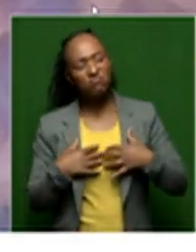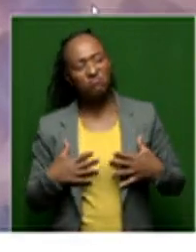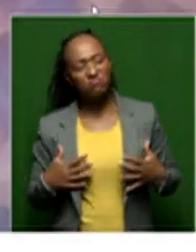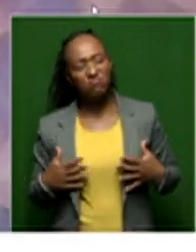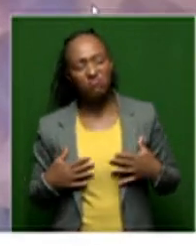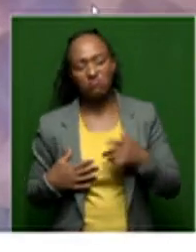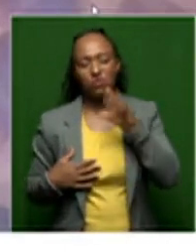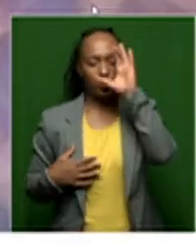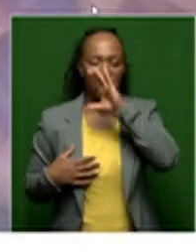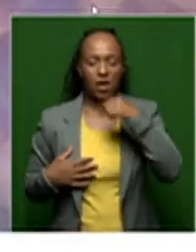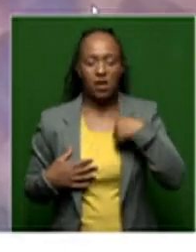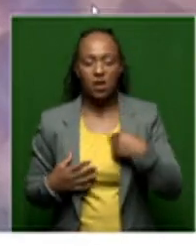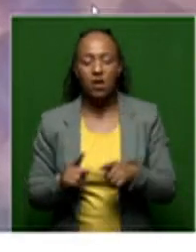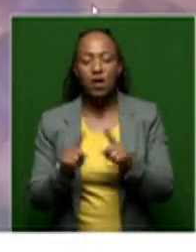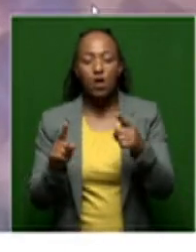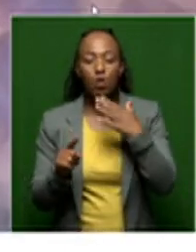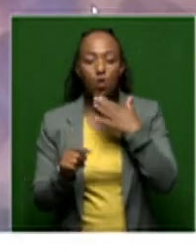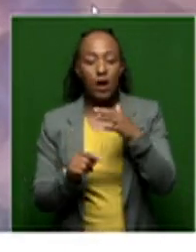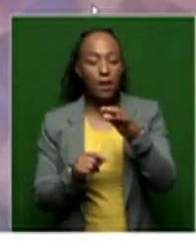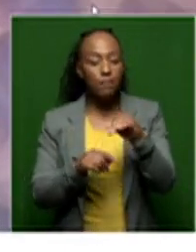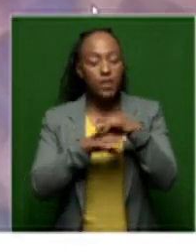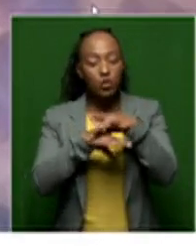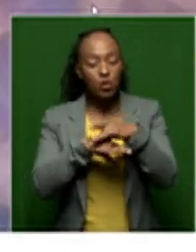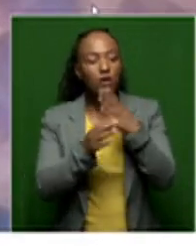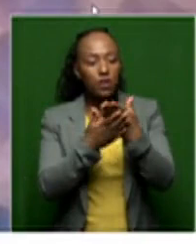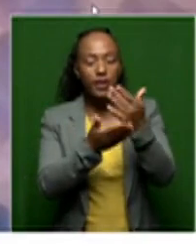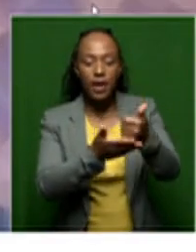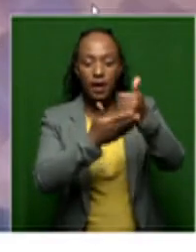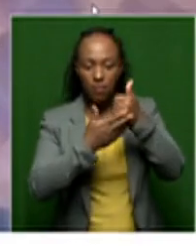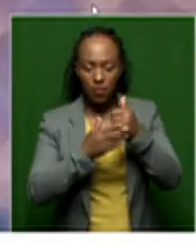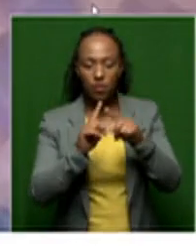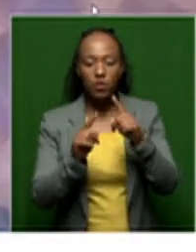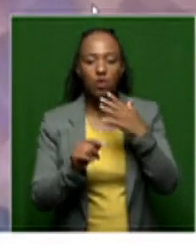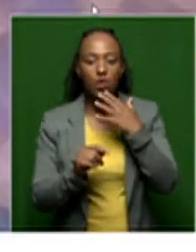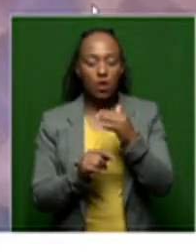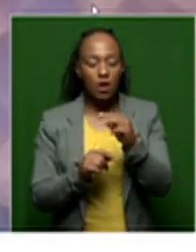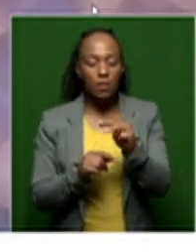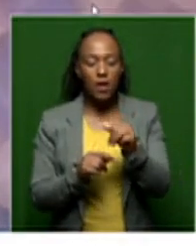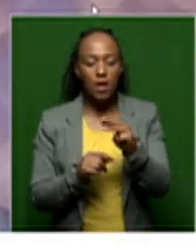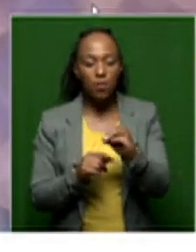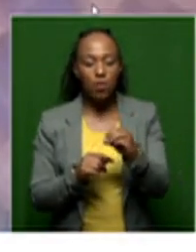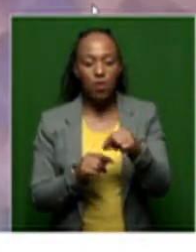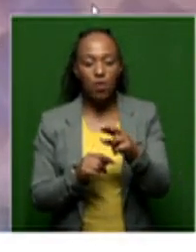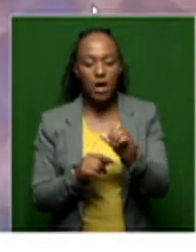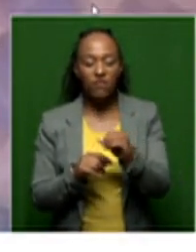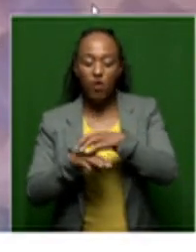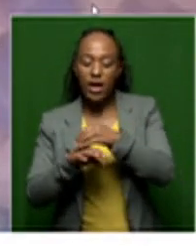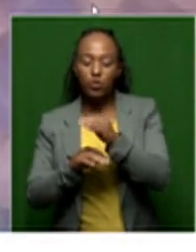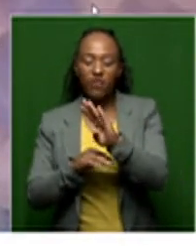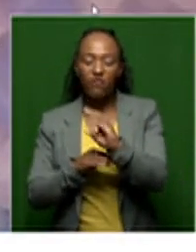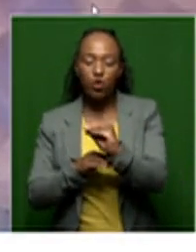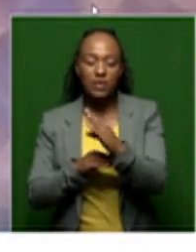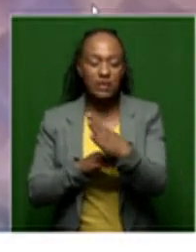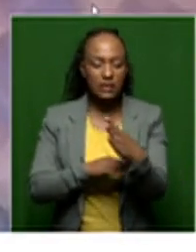annual breast examinations by a medical practitioner can also assist. And mammography for women over the age of 40 on an